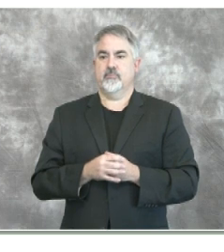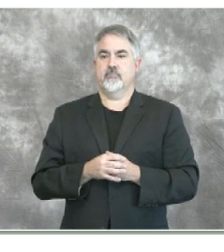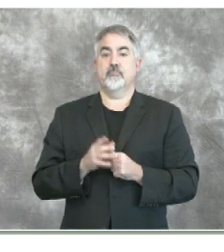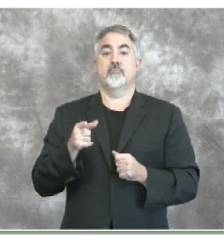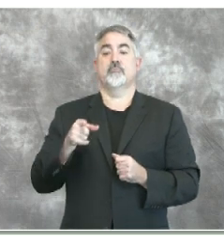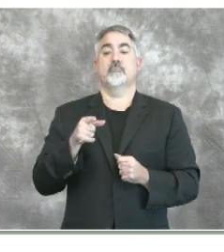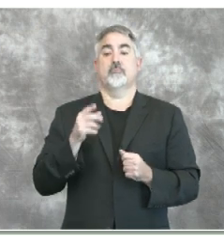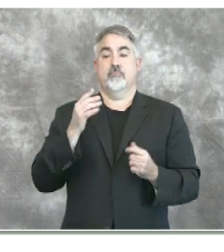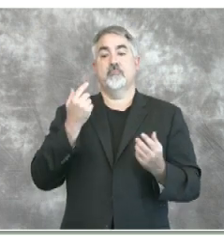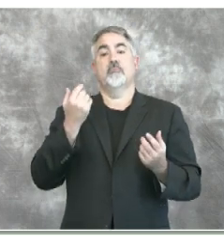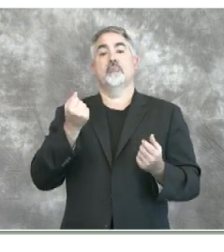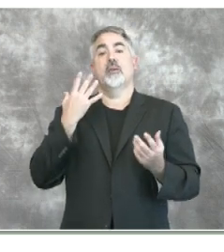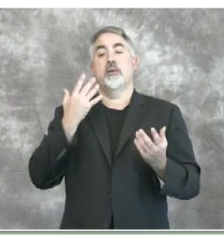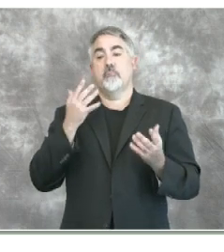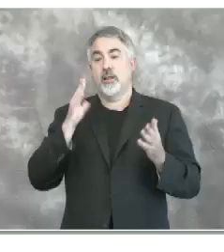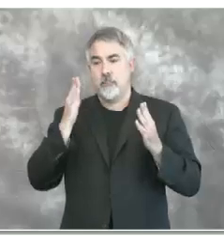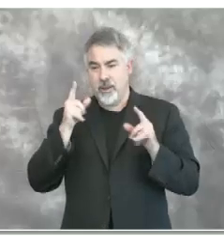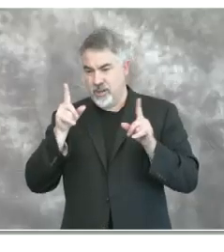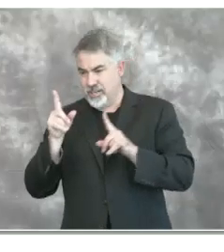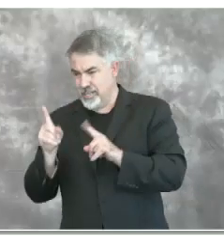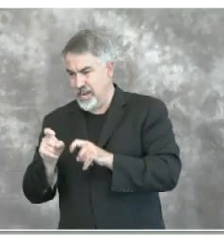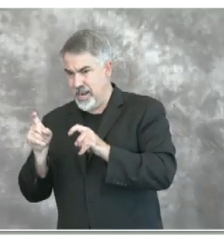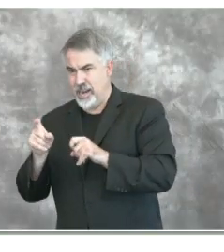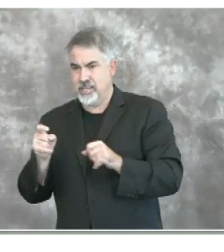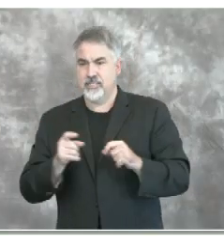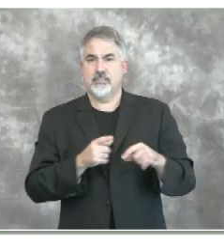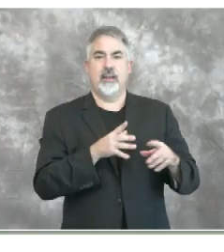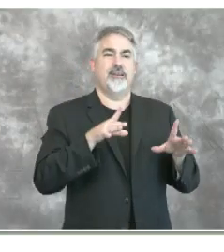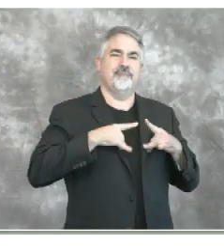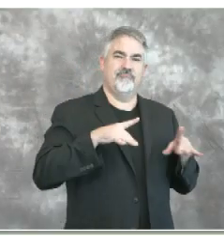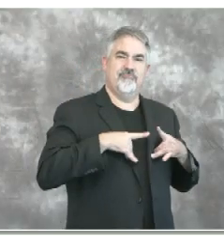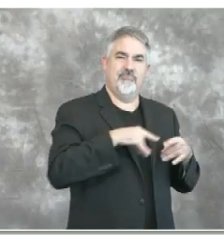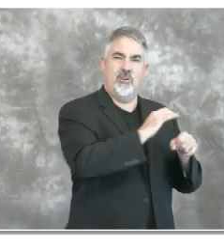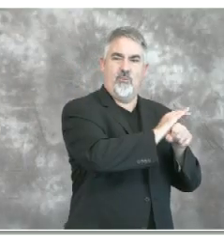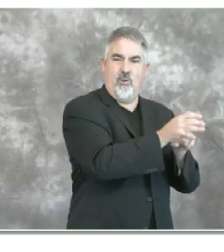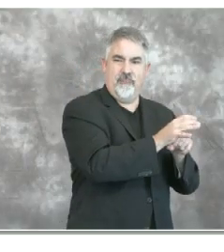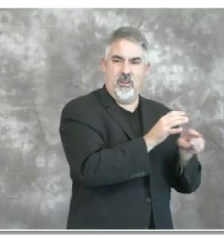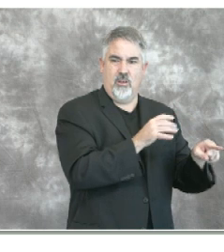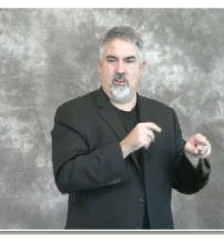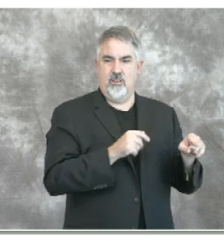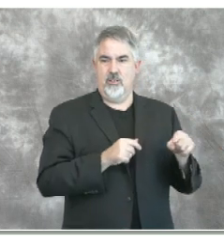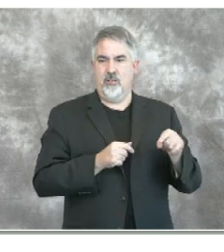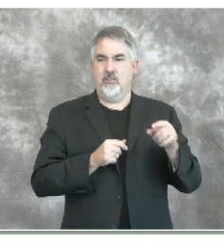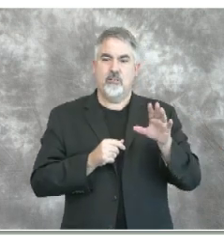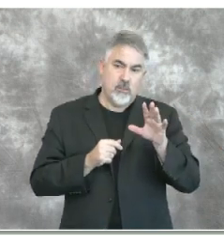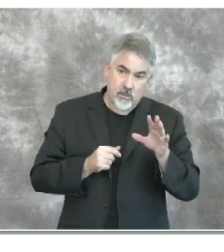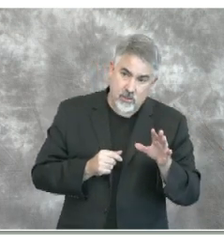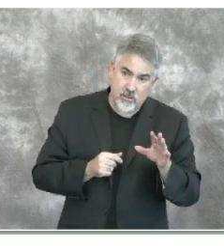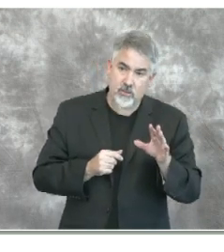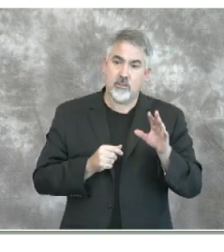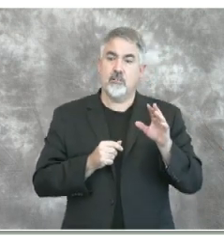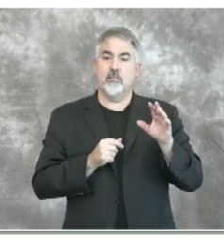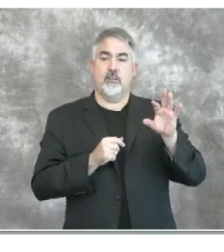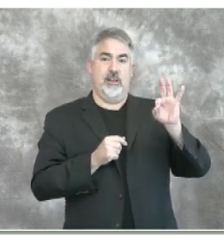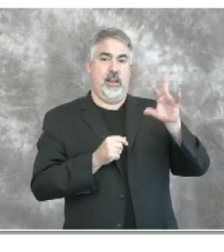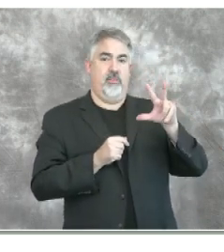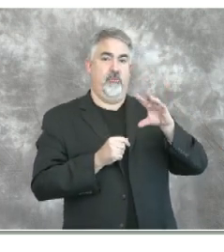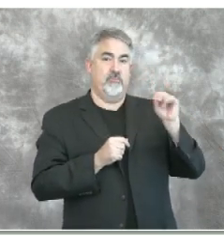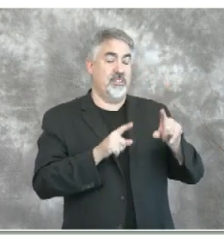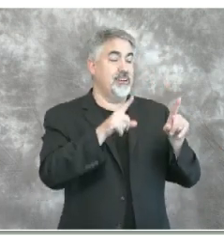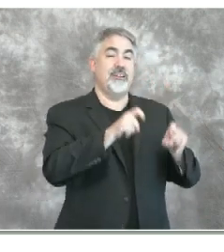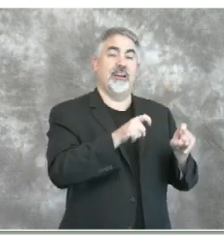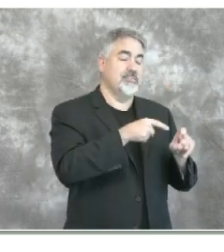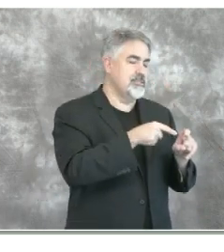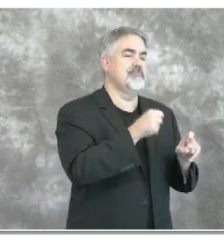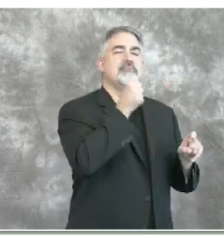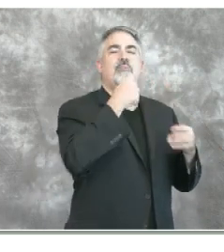total positives. We are holding steady there at about 93% of all tests are coming back negative. And then the next chart is